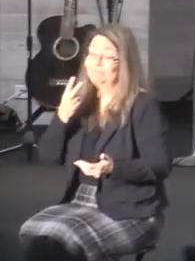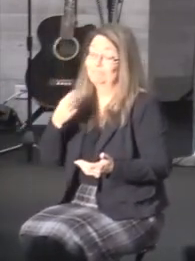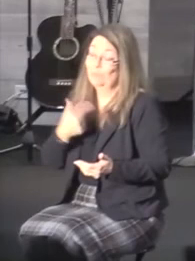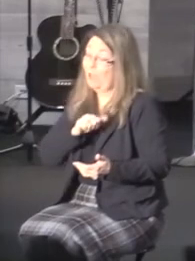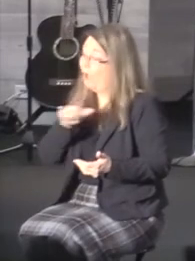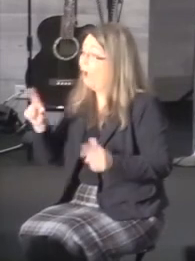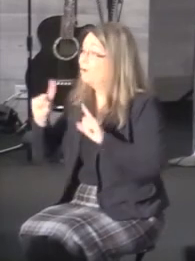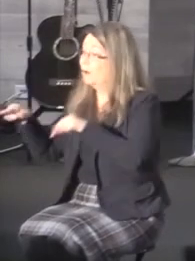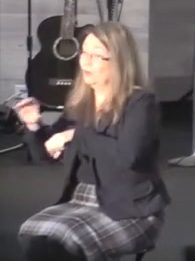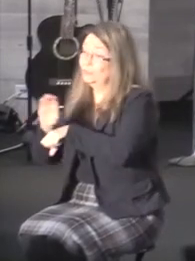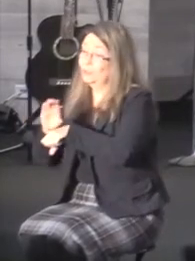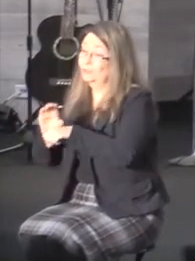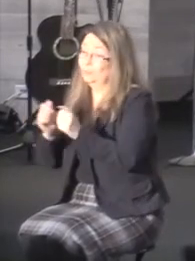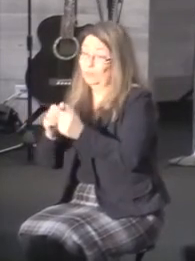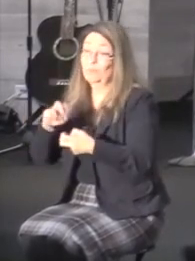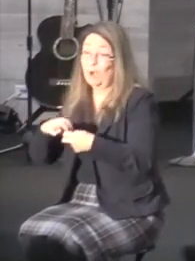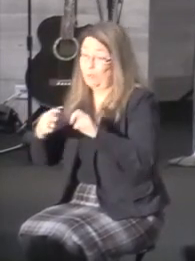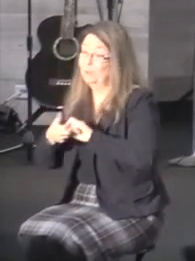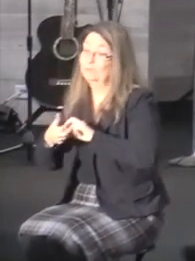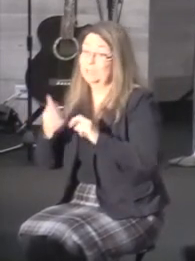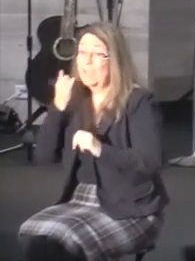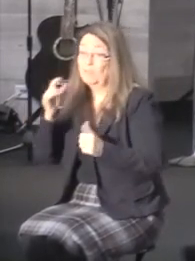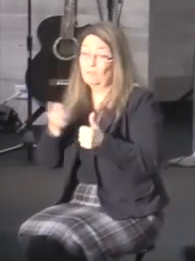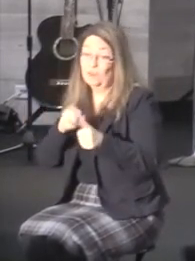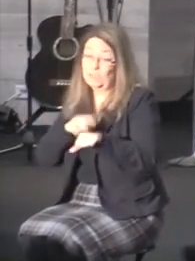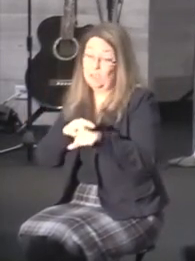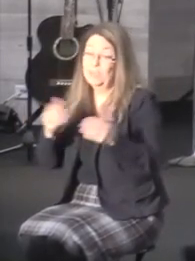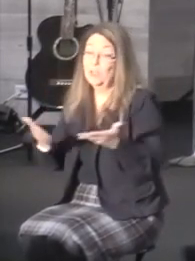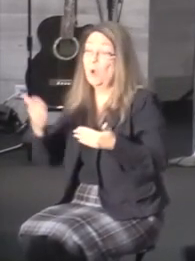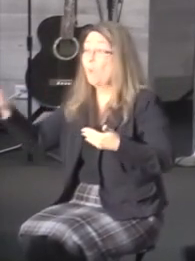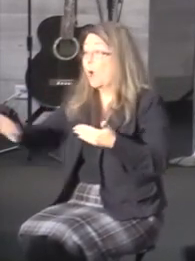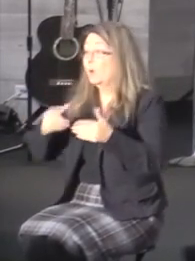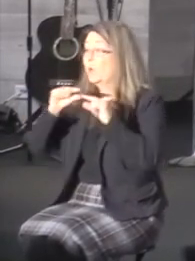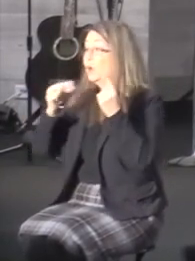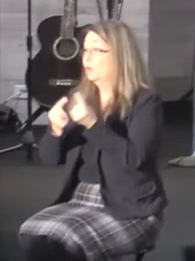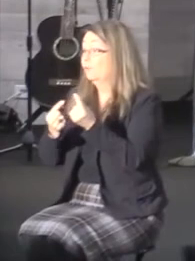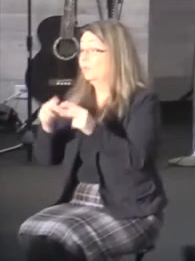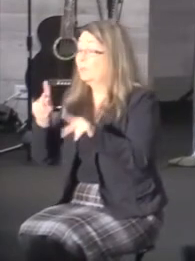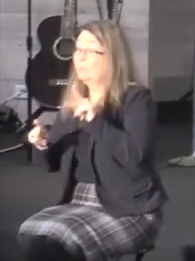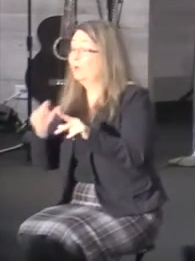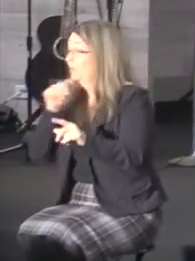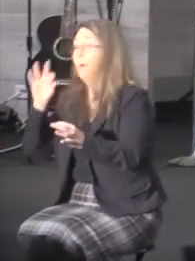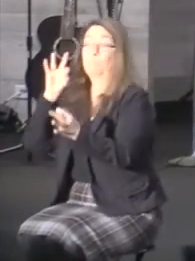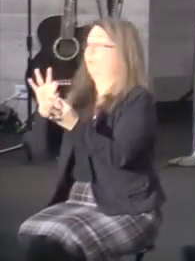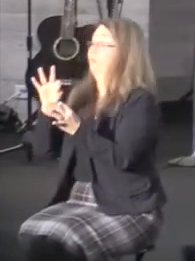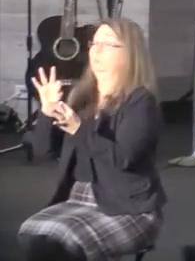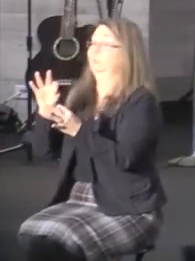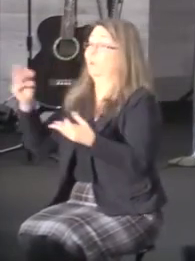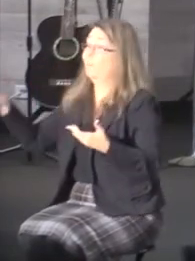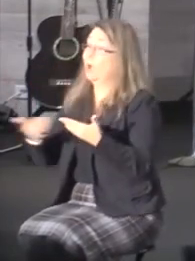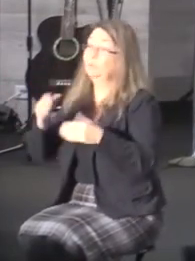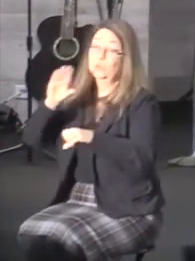we all go to churches that have problems. If this is your first time here, welcome to a group of imperfect people. Welcome